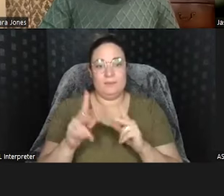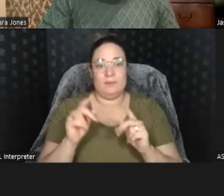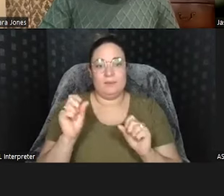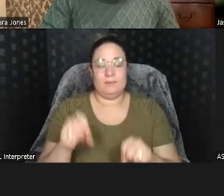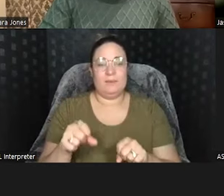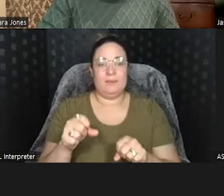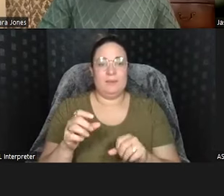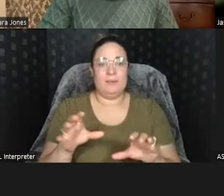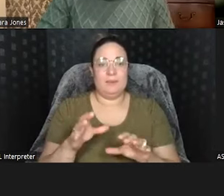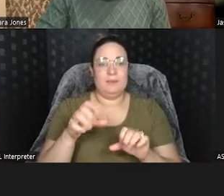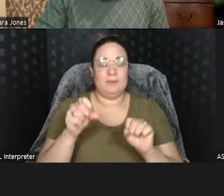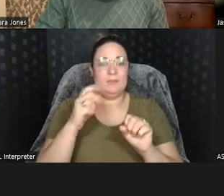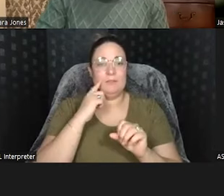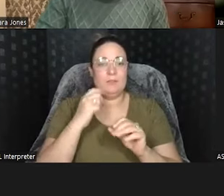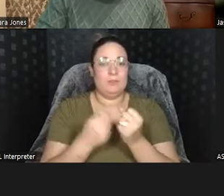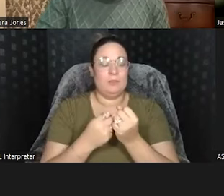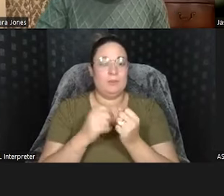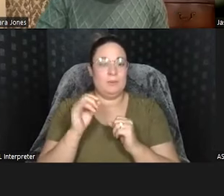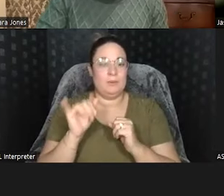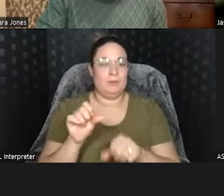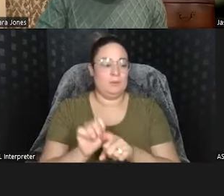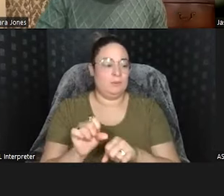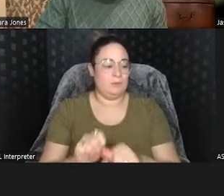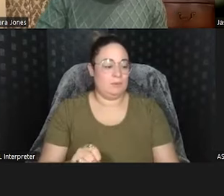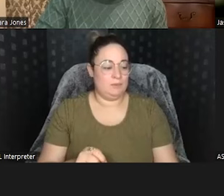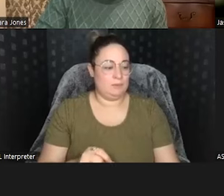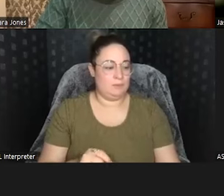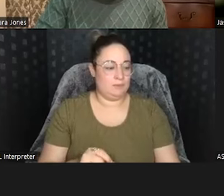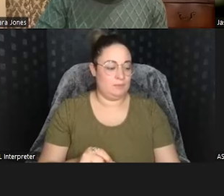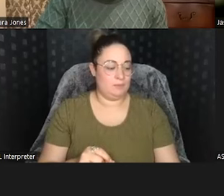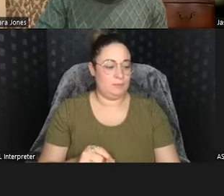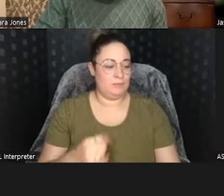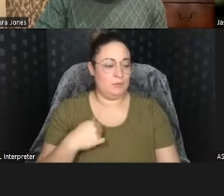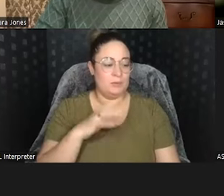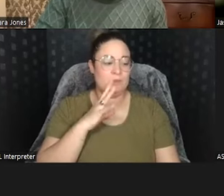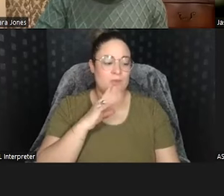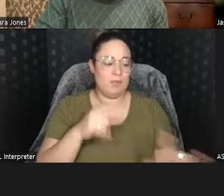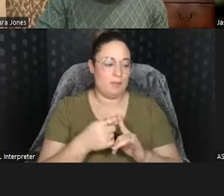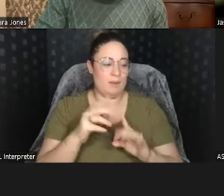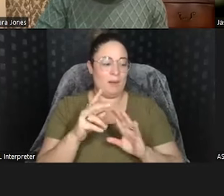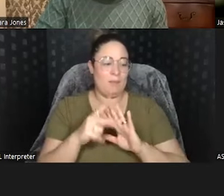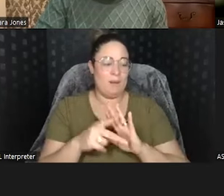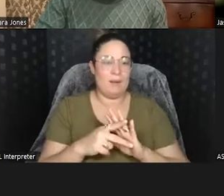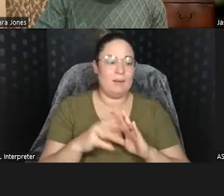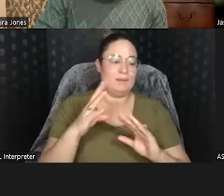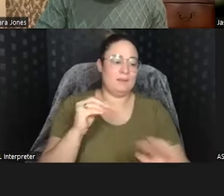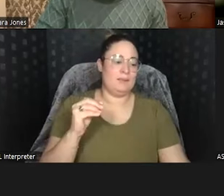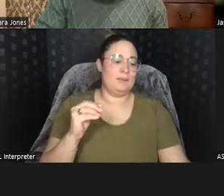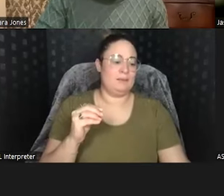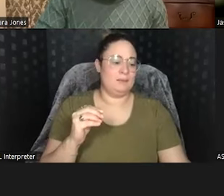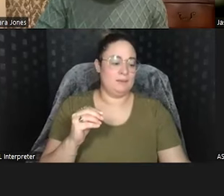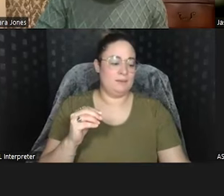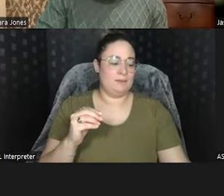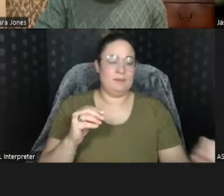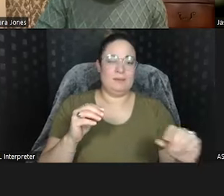support this work. But I want to switch gears a little bit. And we've talked a lot about policy and institutional